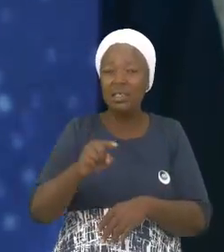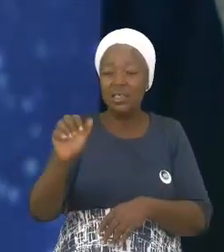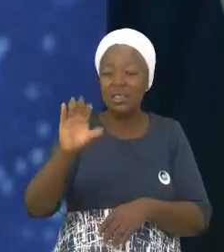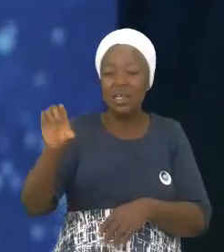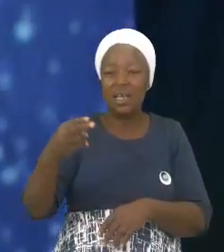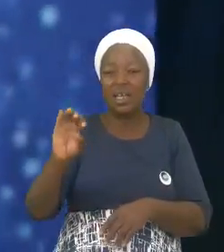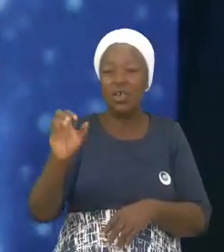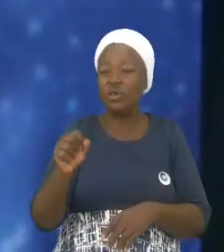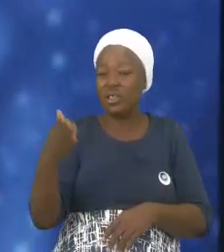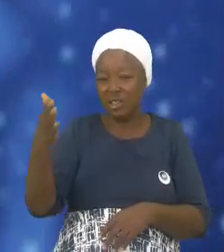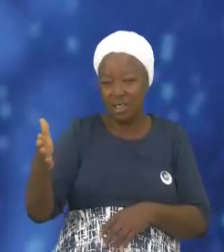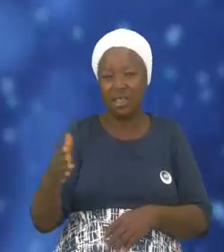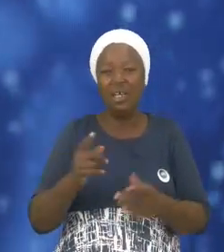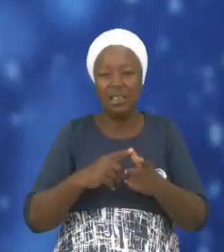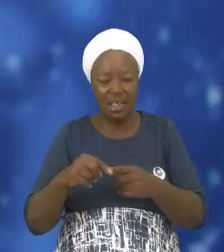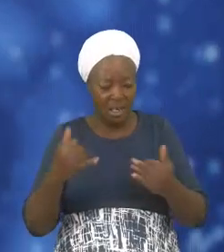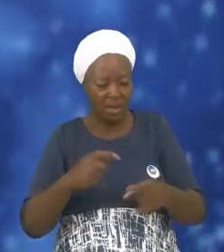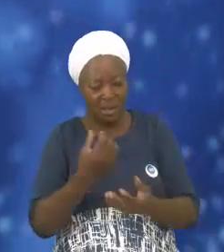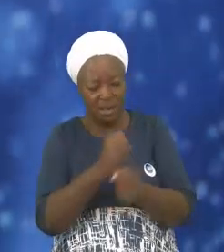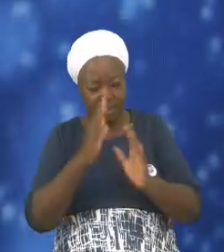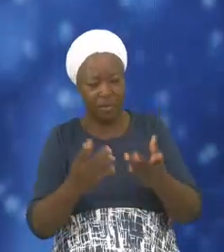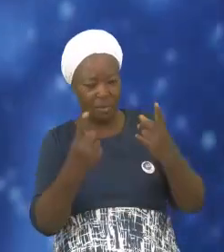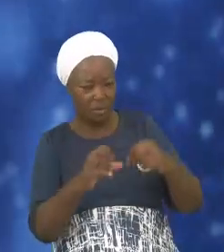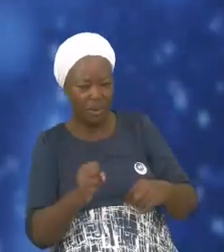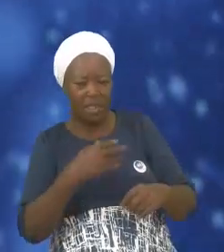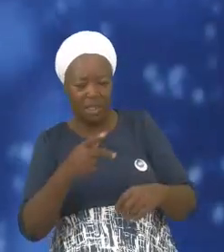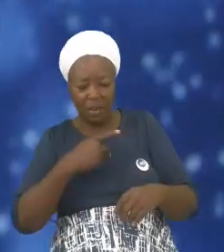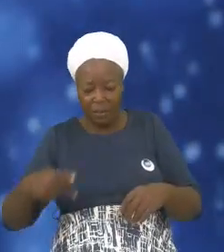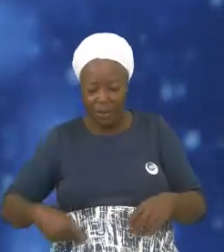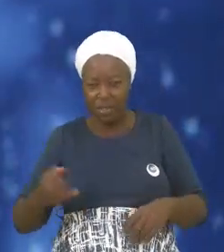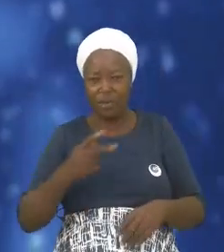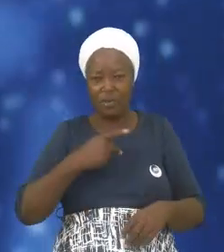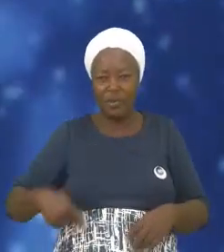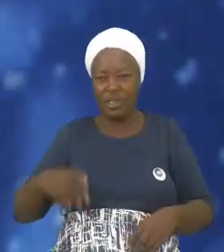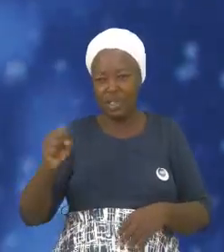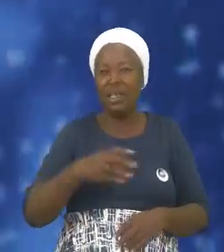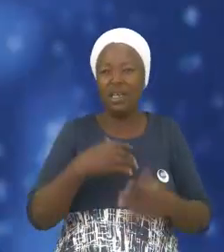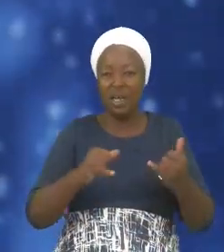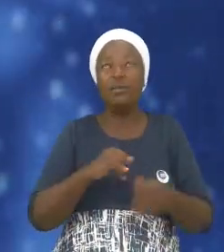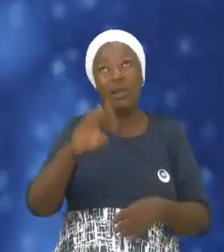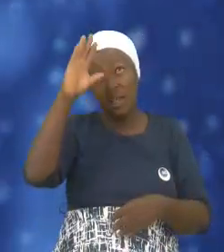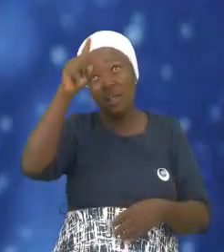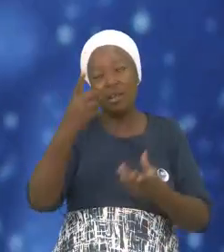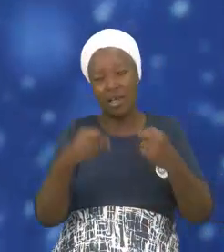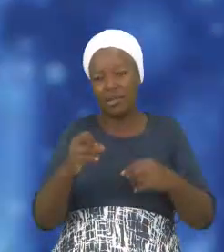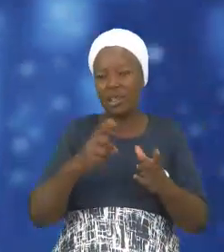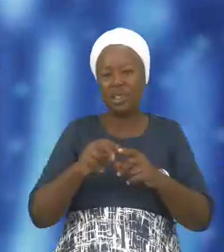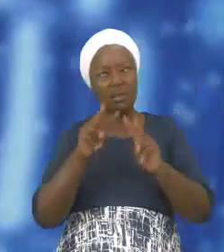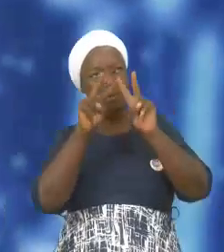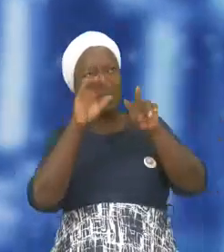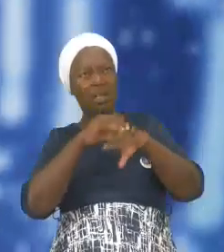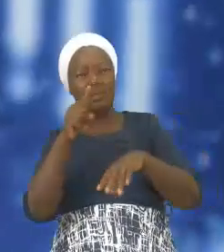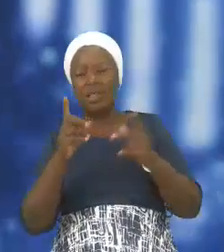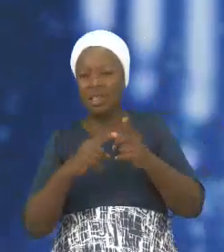Zacchaeus there, and now the Savior comes, the Prince of Princes, he comes and he looks up at you and he